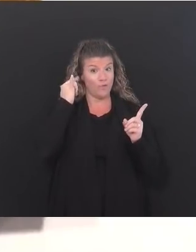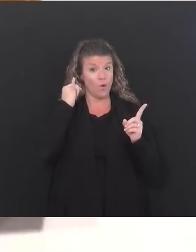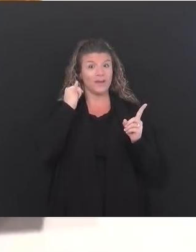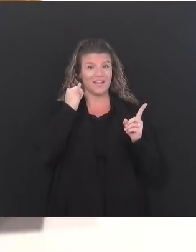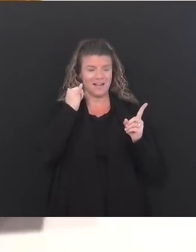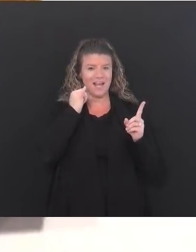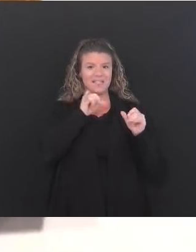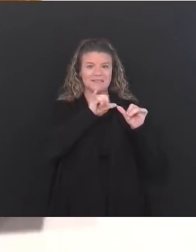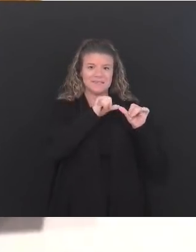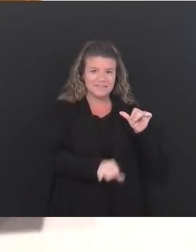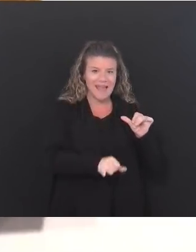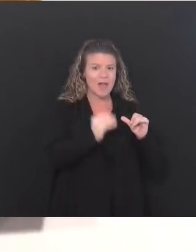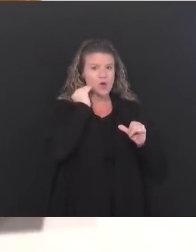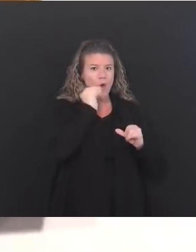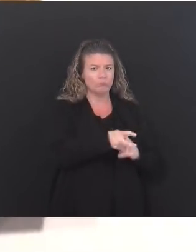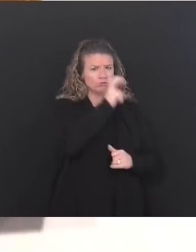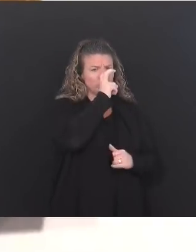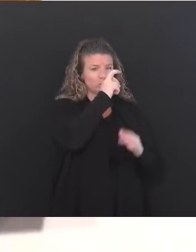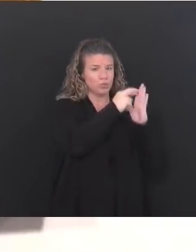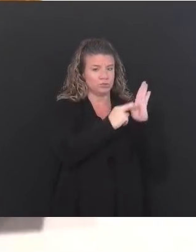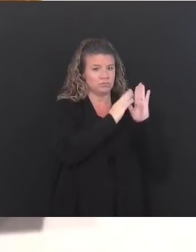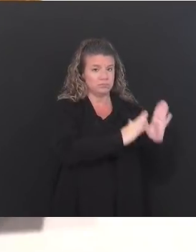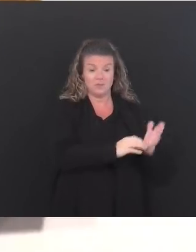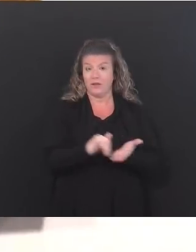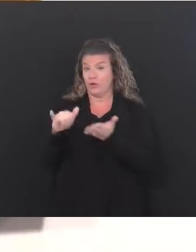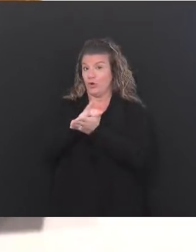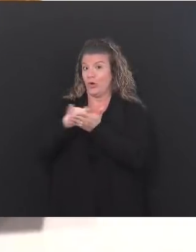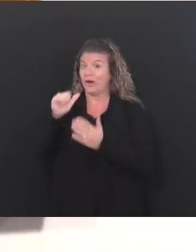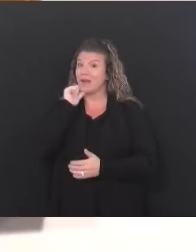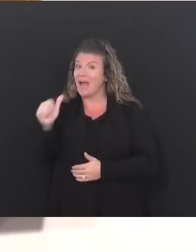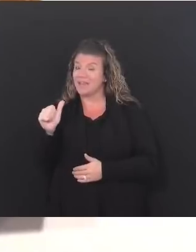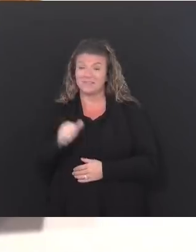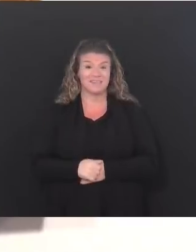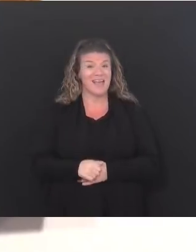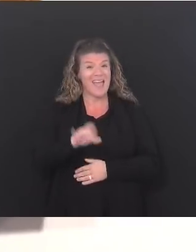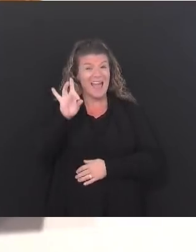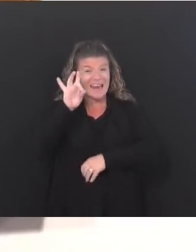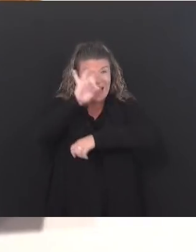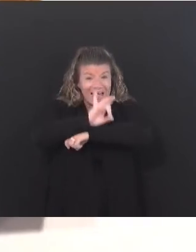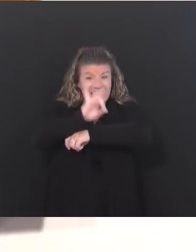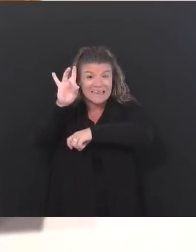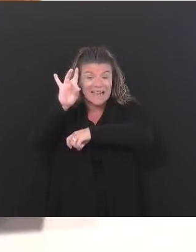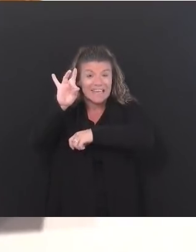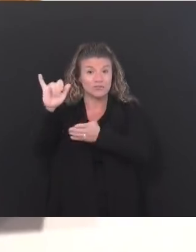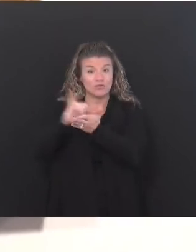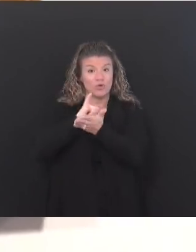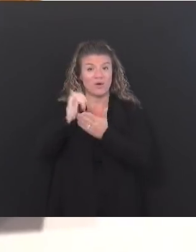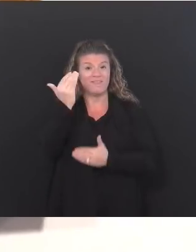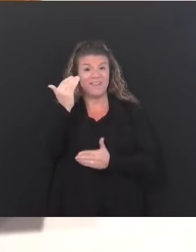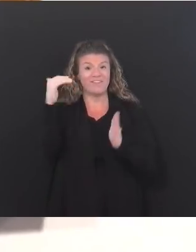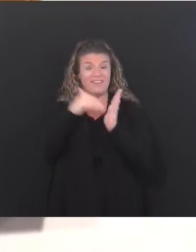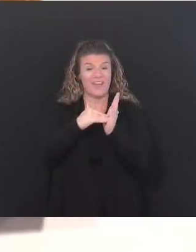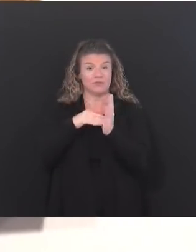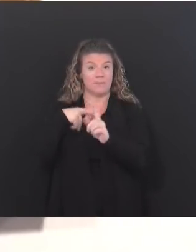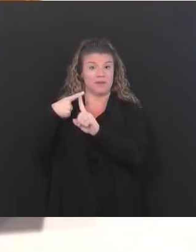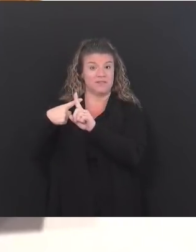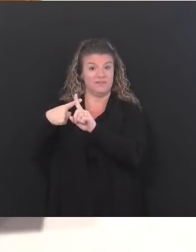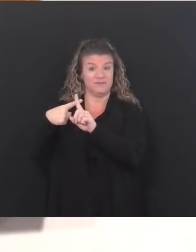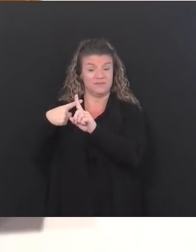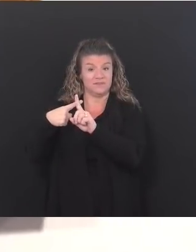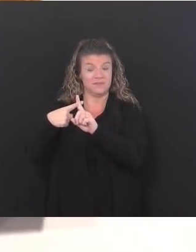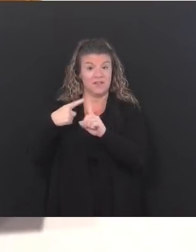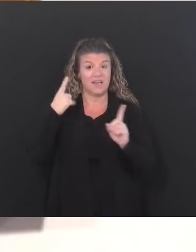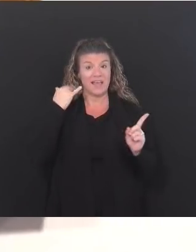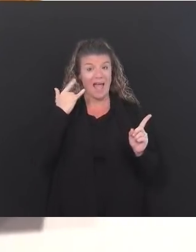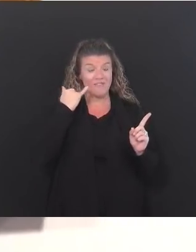very strict. New York didn't. In 8 days, New York had 15,000 people that were COVID positive. San